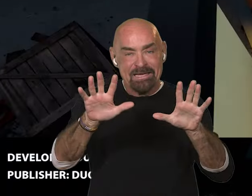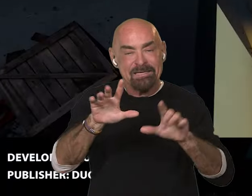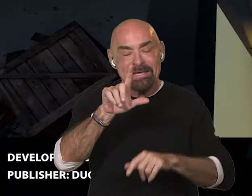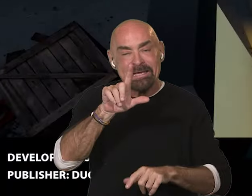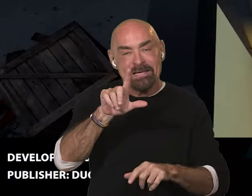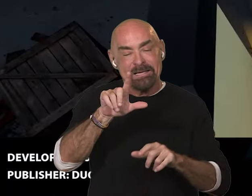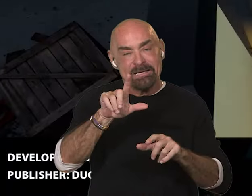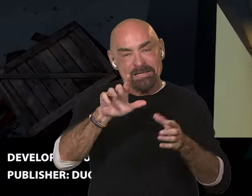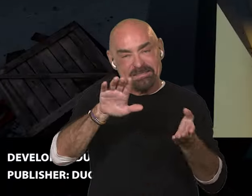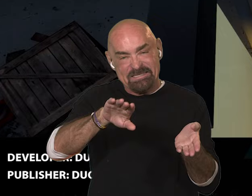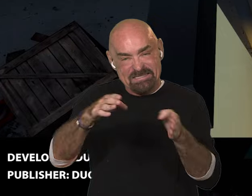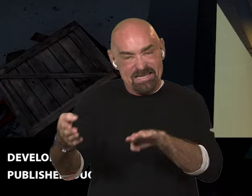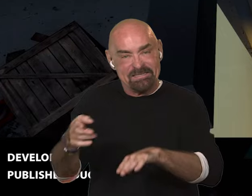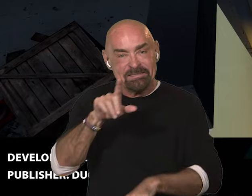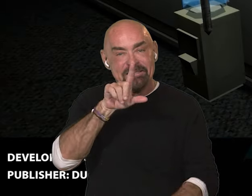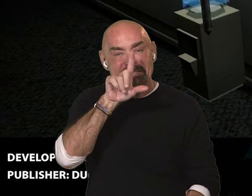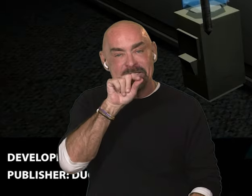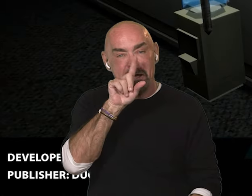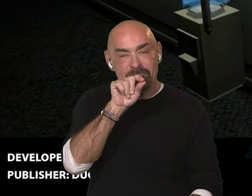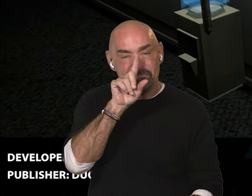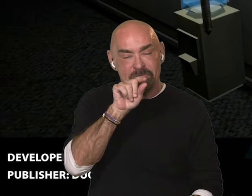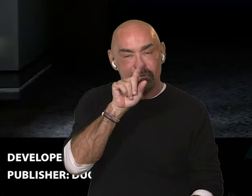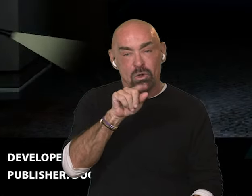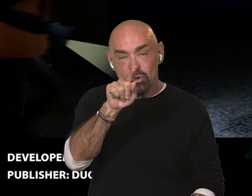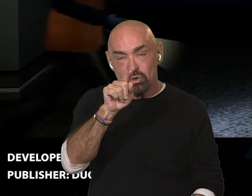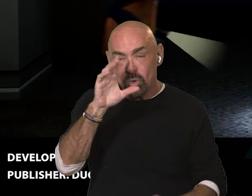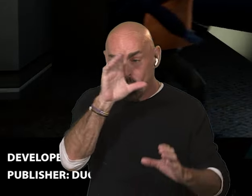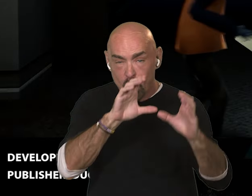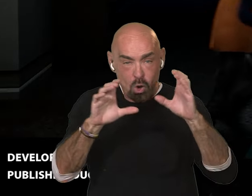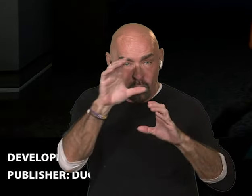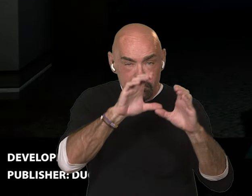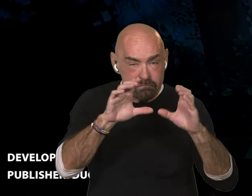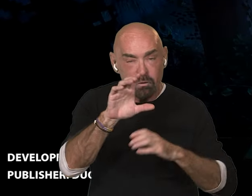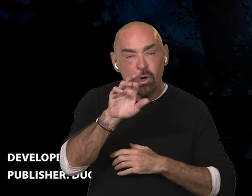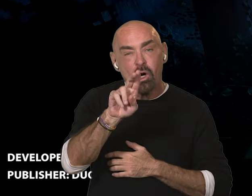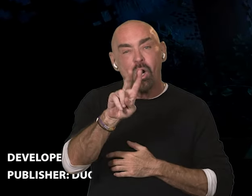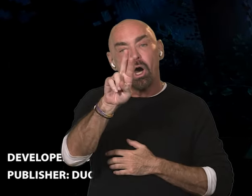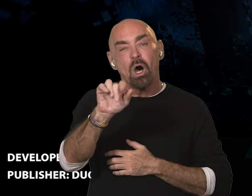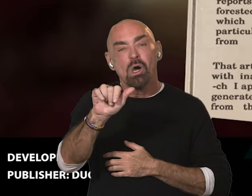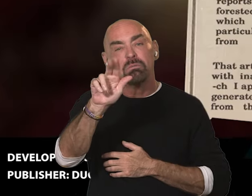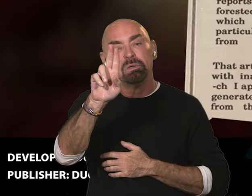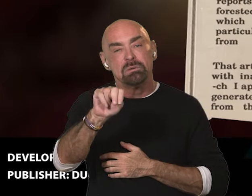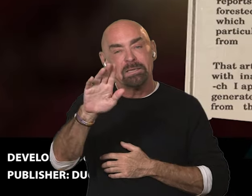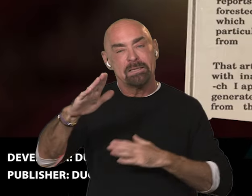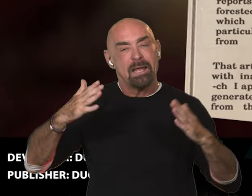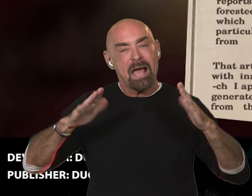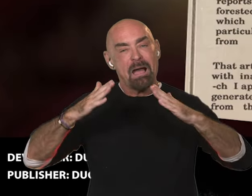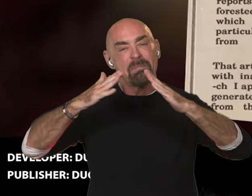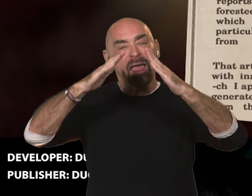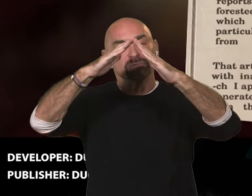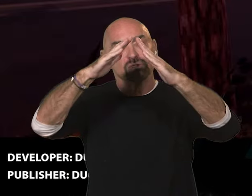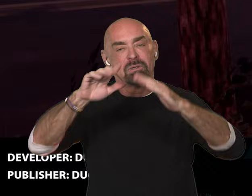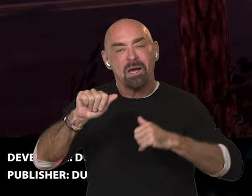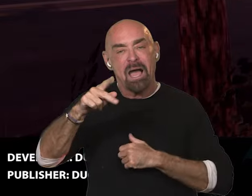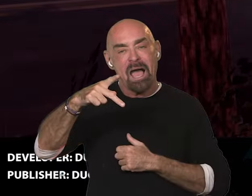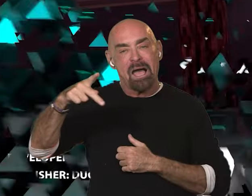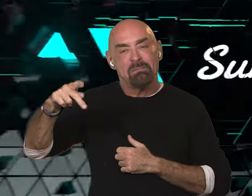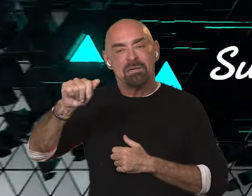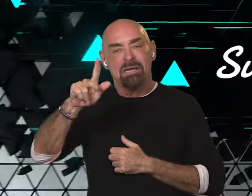Here's 10 Dead Doves, a psychological horror game where you seek out an urban legend in the Appalachian